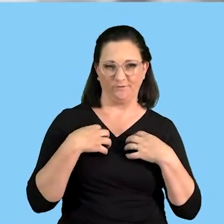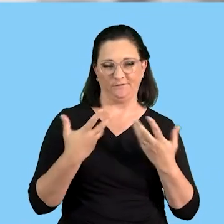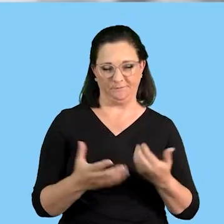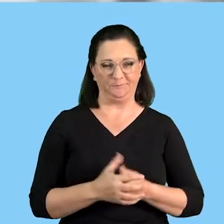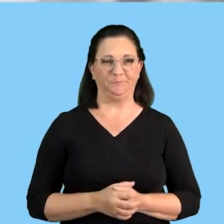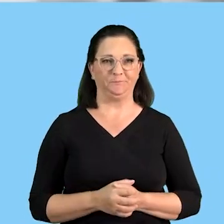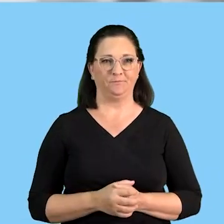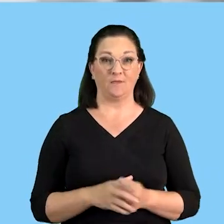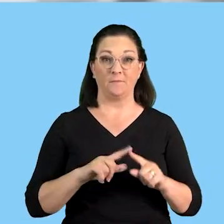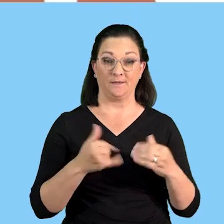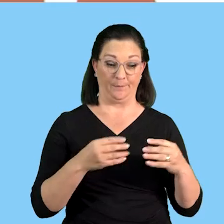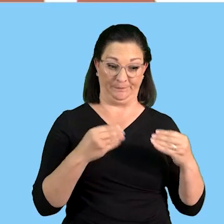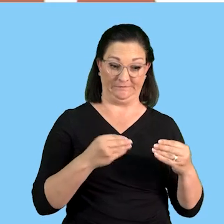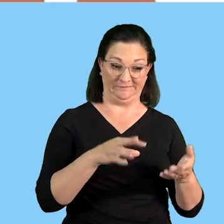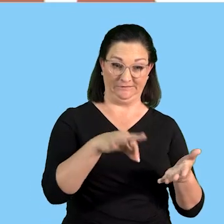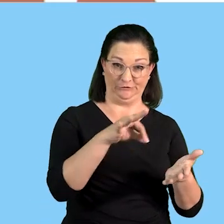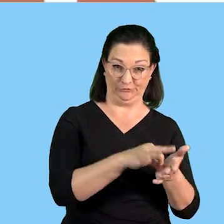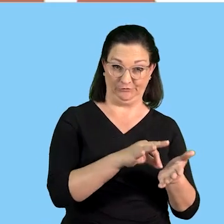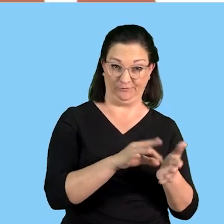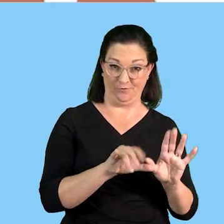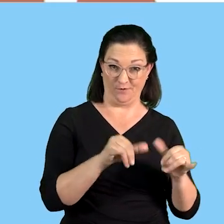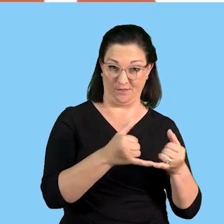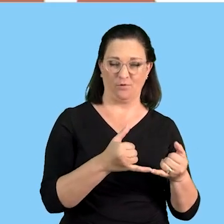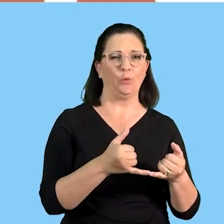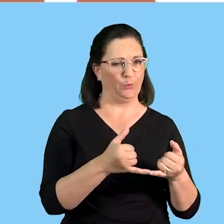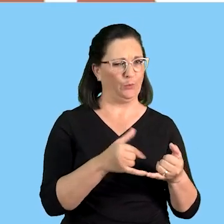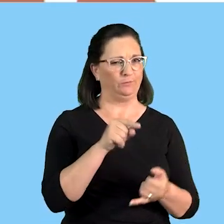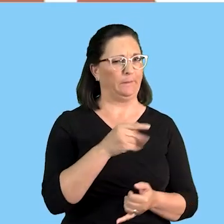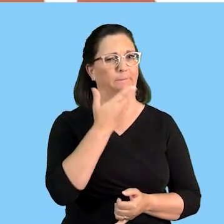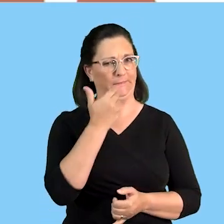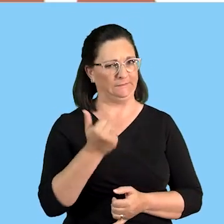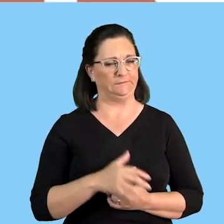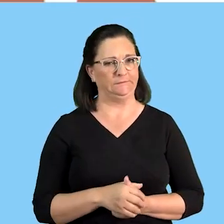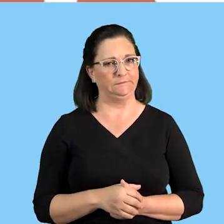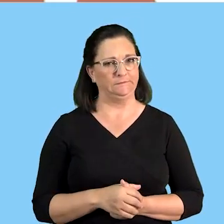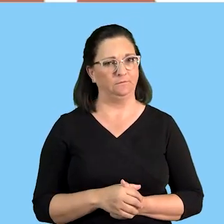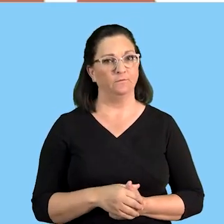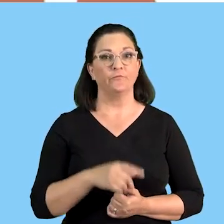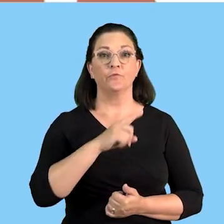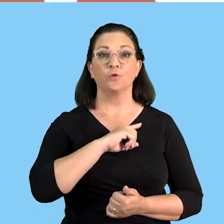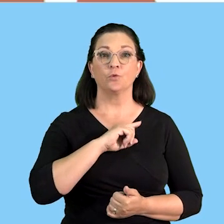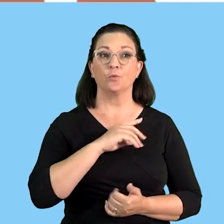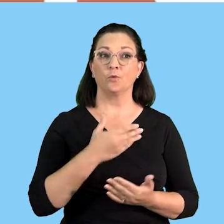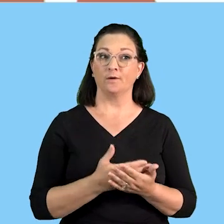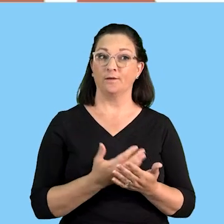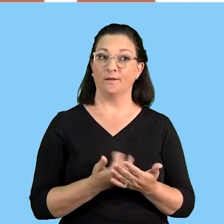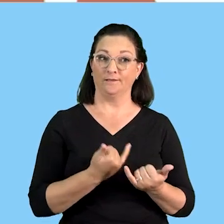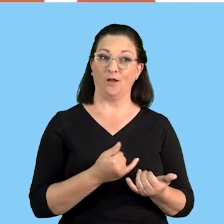Did you know registering your business as a company is best because it allows for